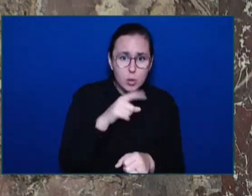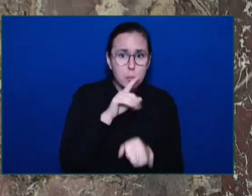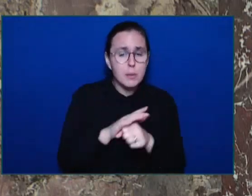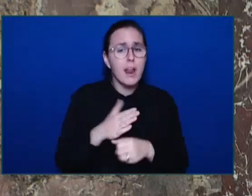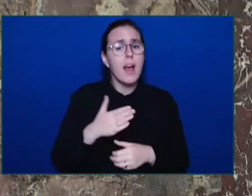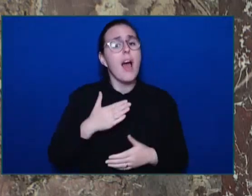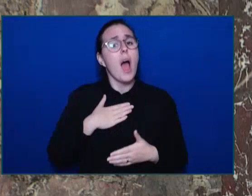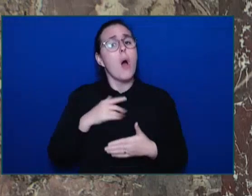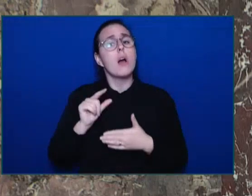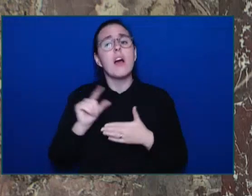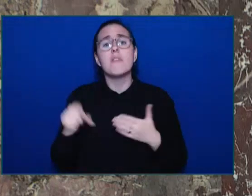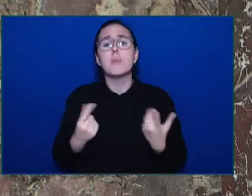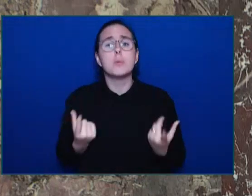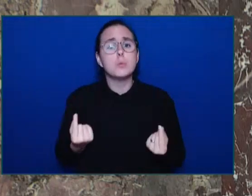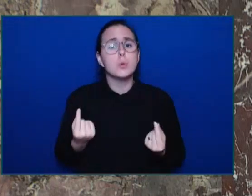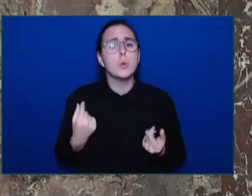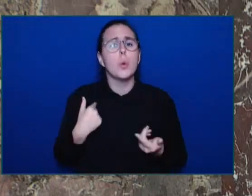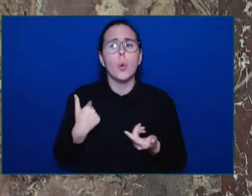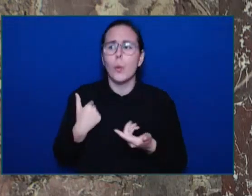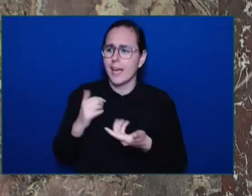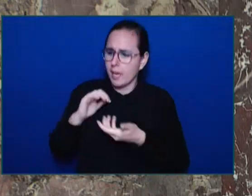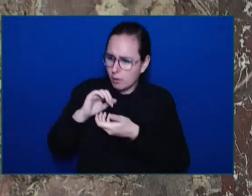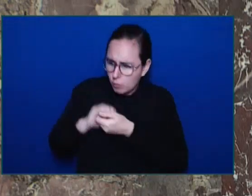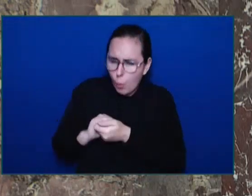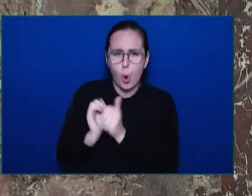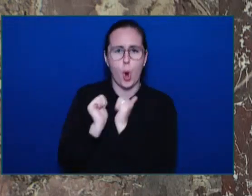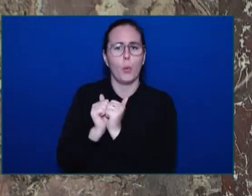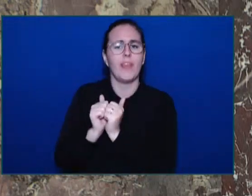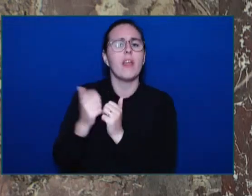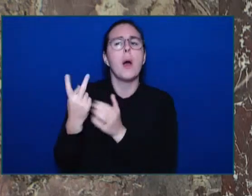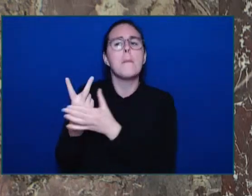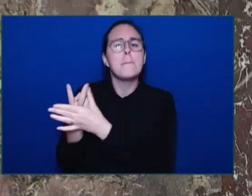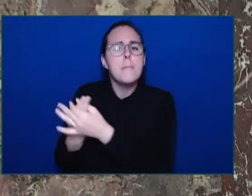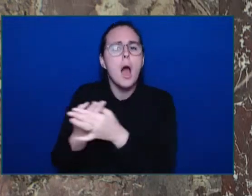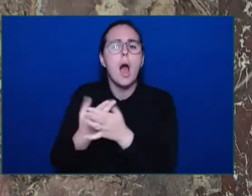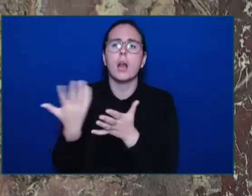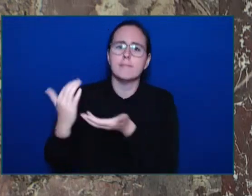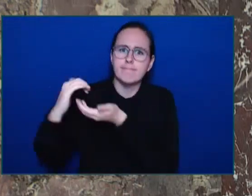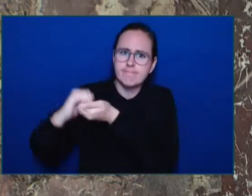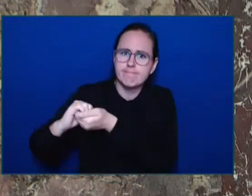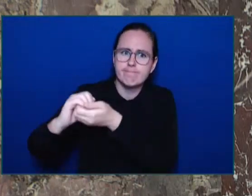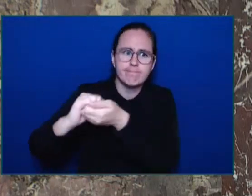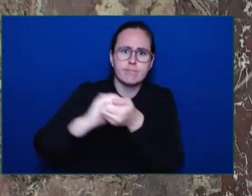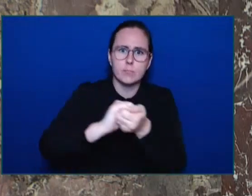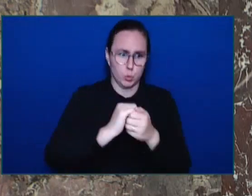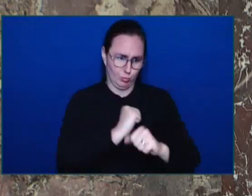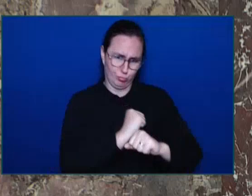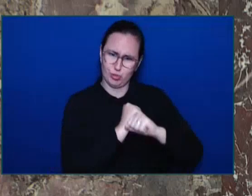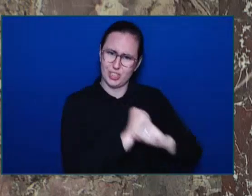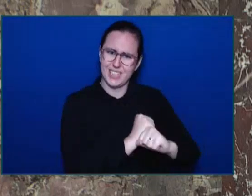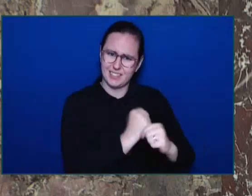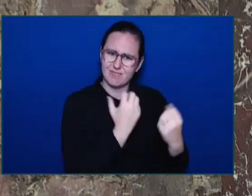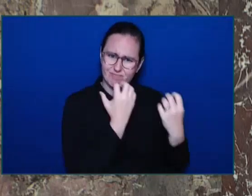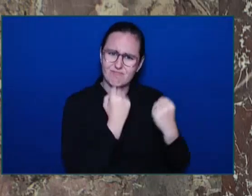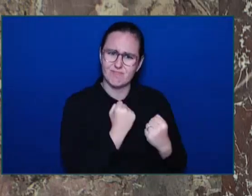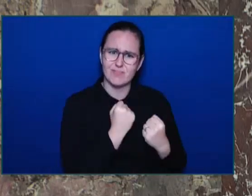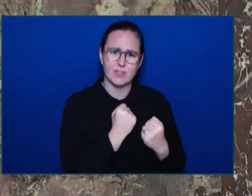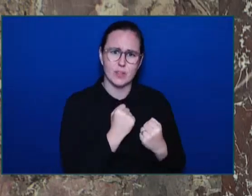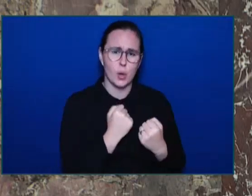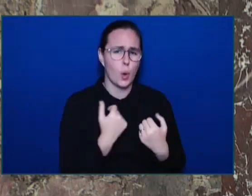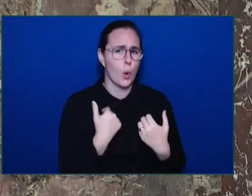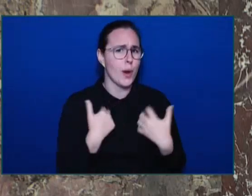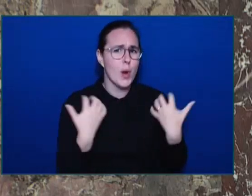those protections are in place. Nobody wants this activity affecting our kids, and we will do something, Honourable